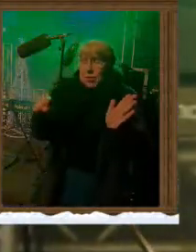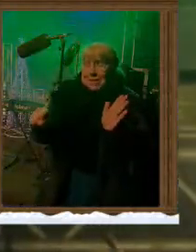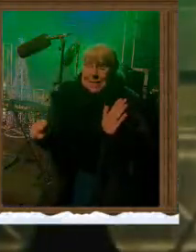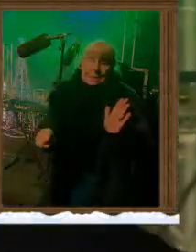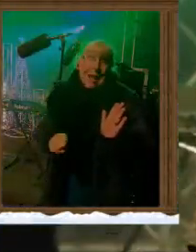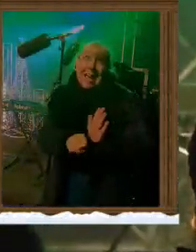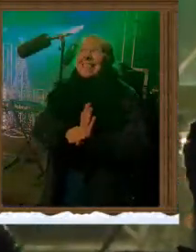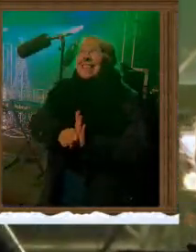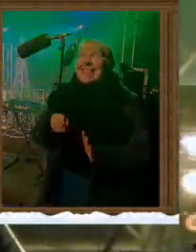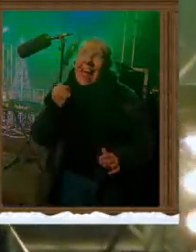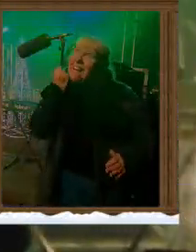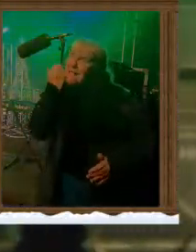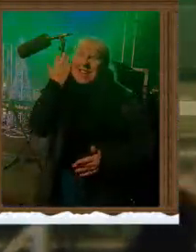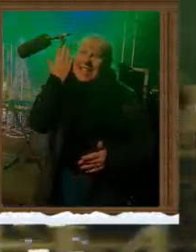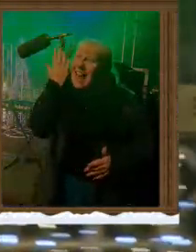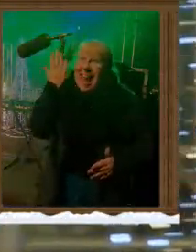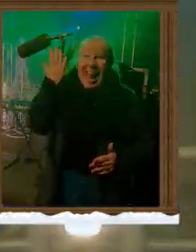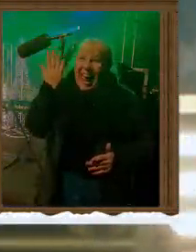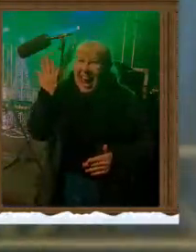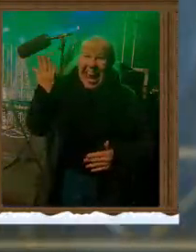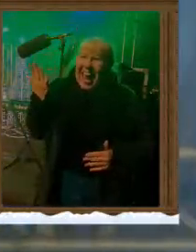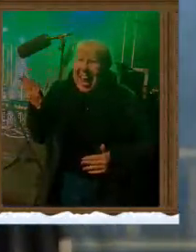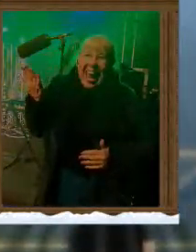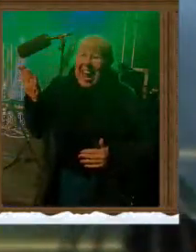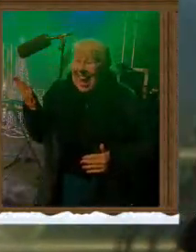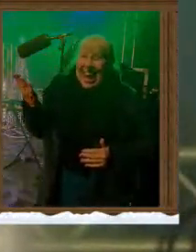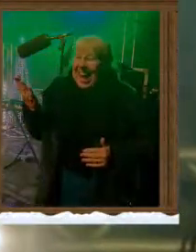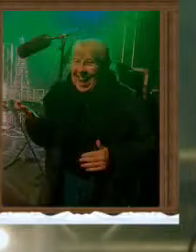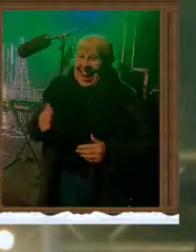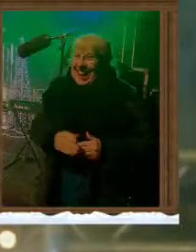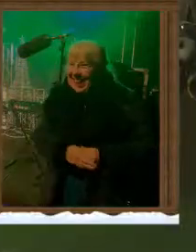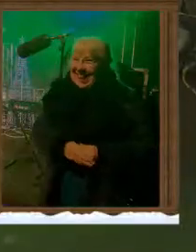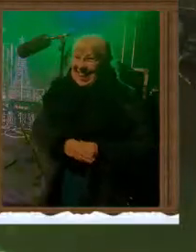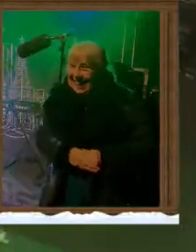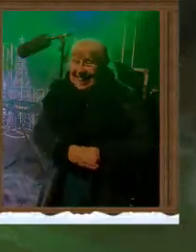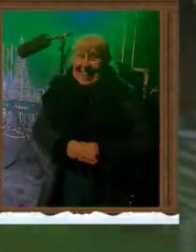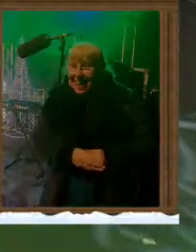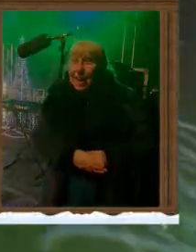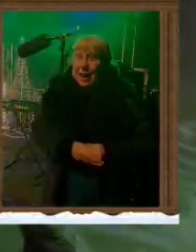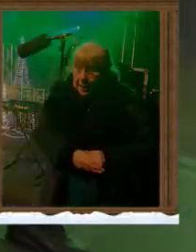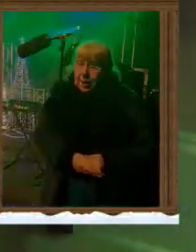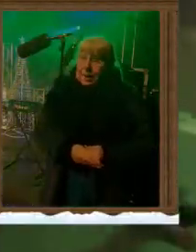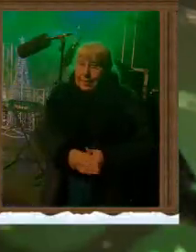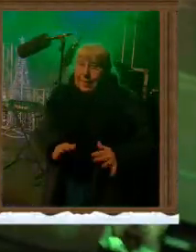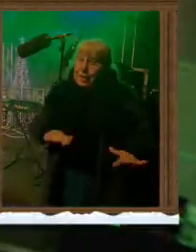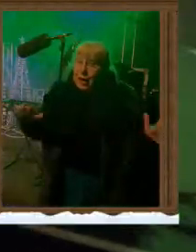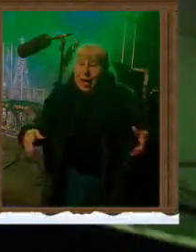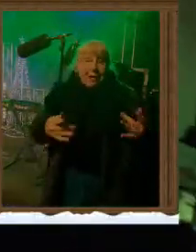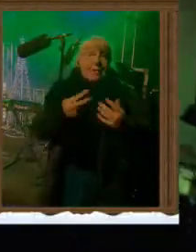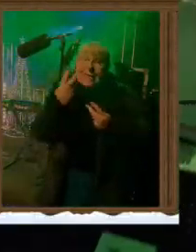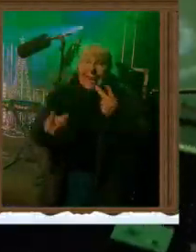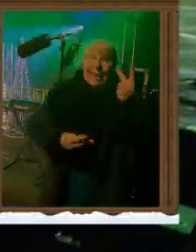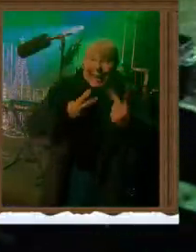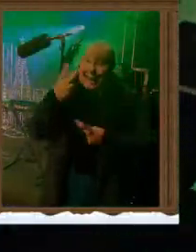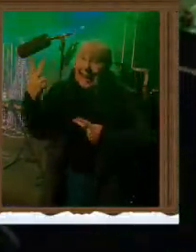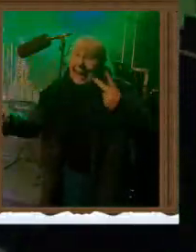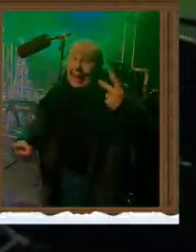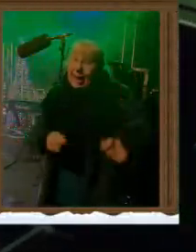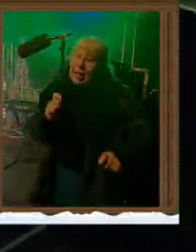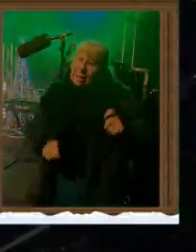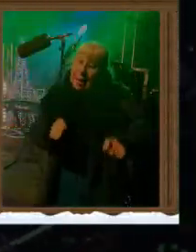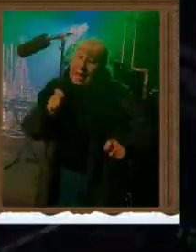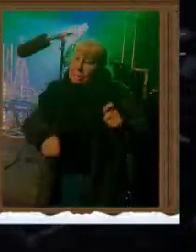be Christmas every day. Oh, you're all so loud! When the kids start singing and the